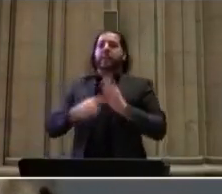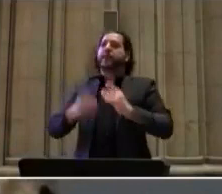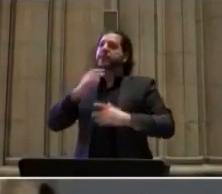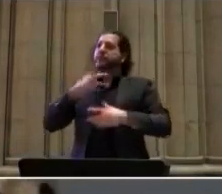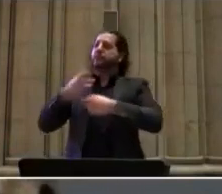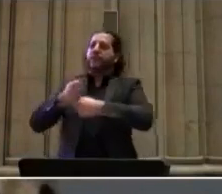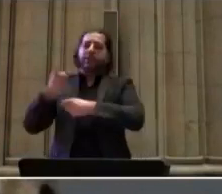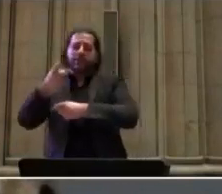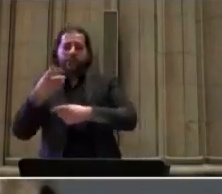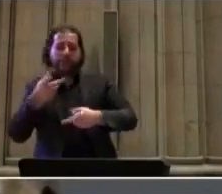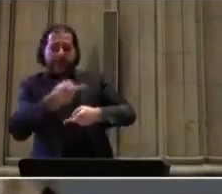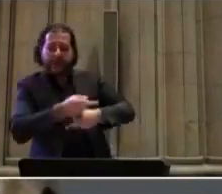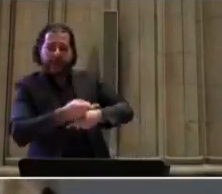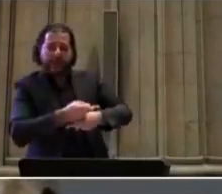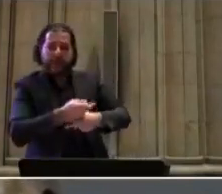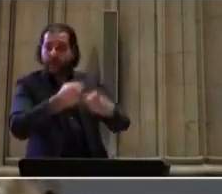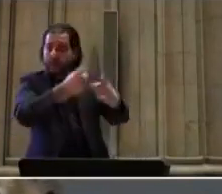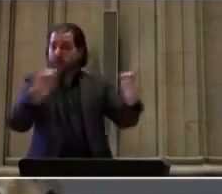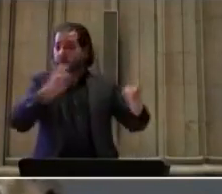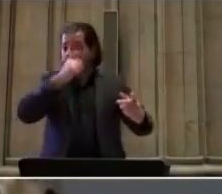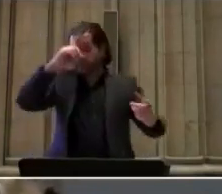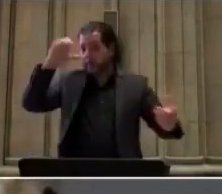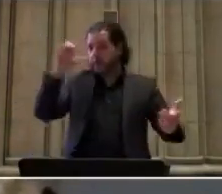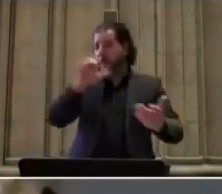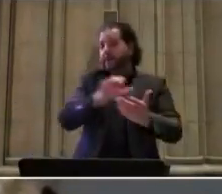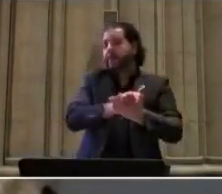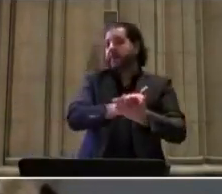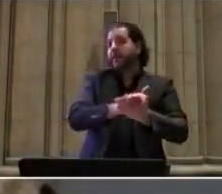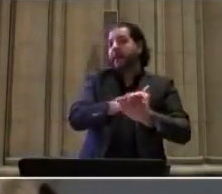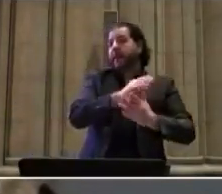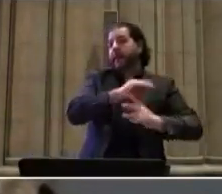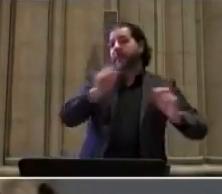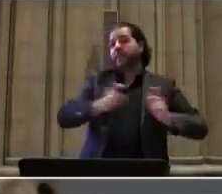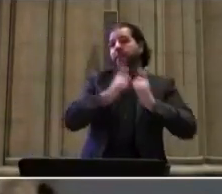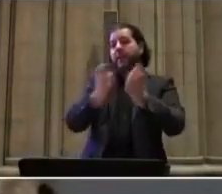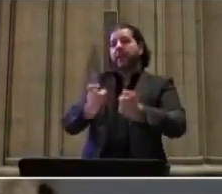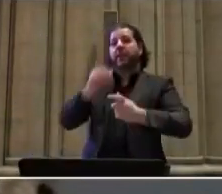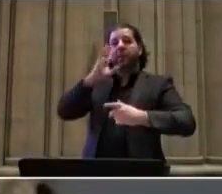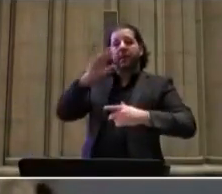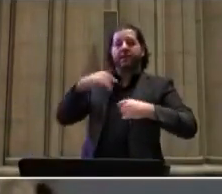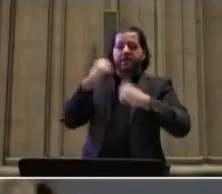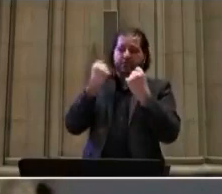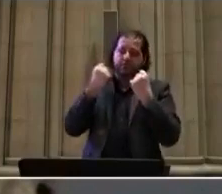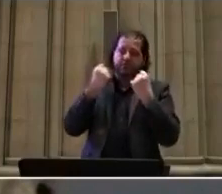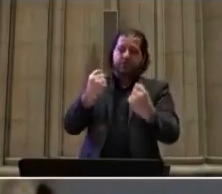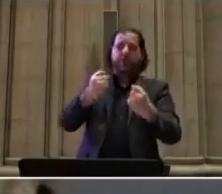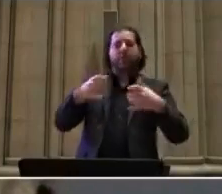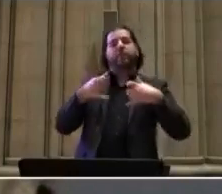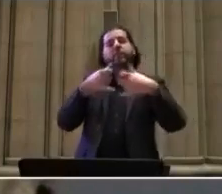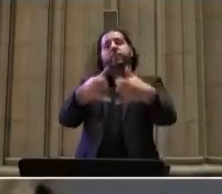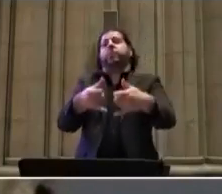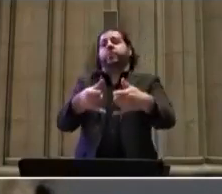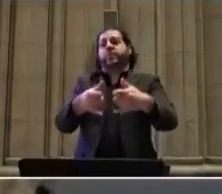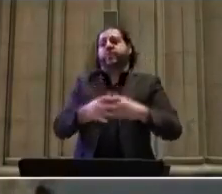with. So those of you who believe and donate will have a mighty reward.